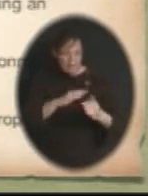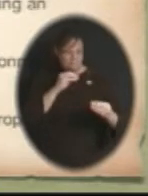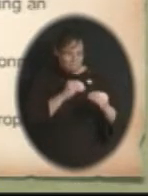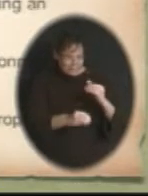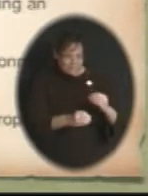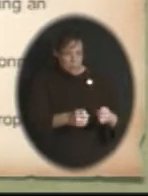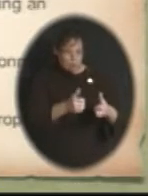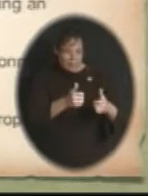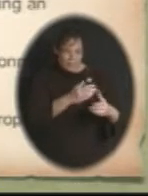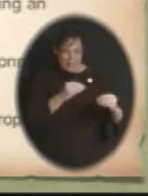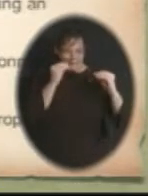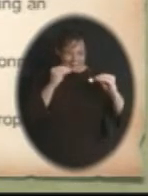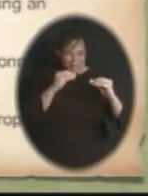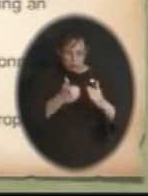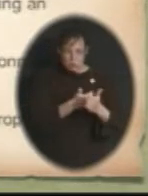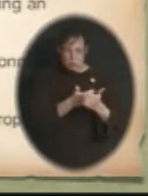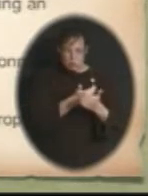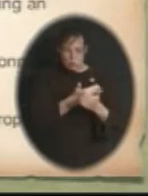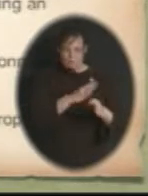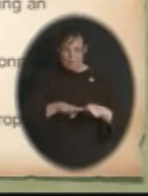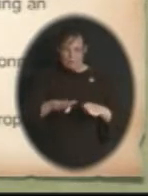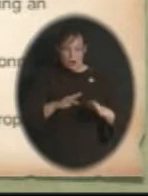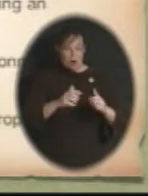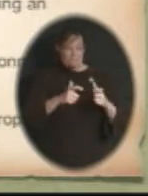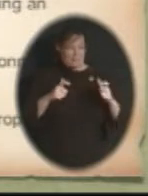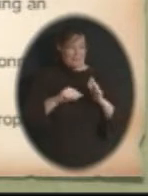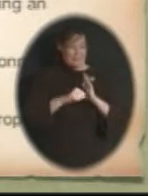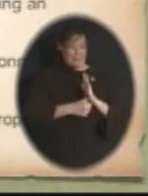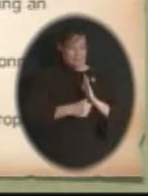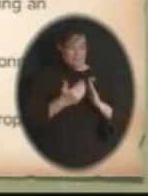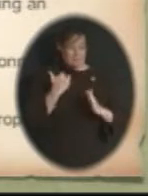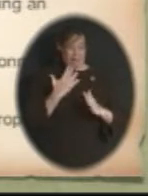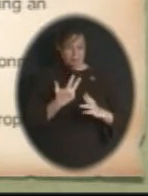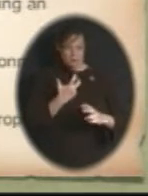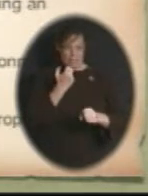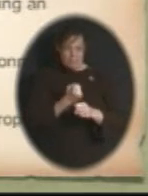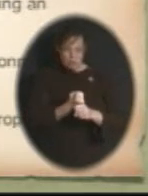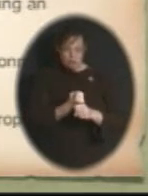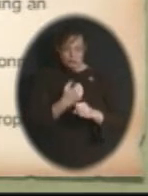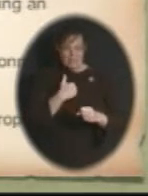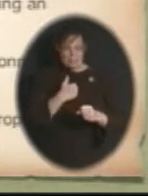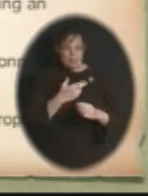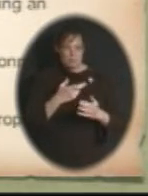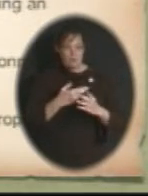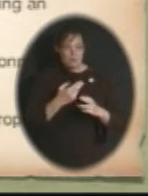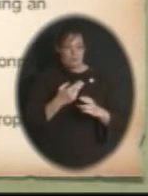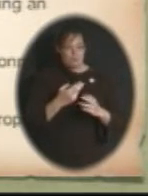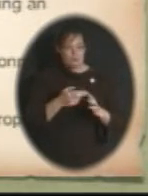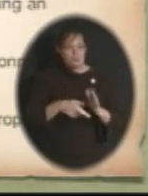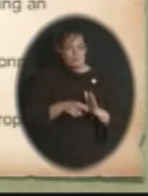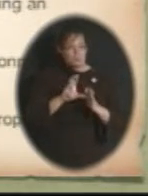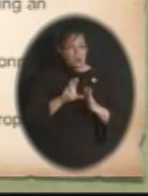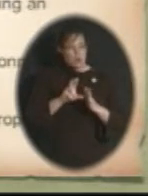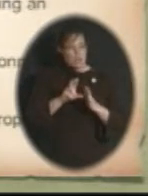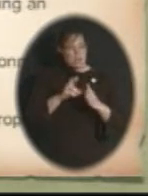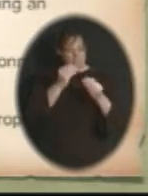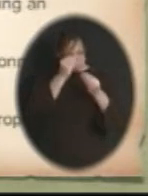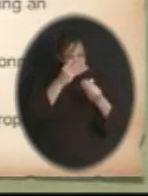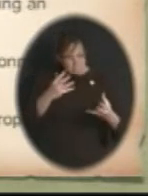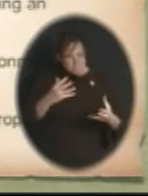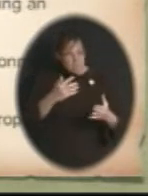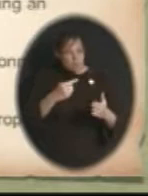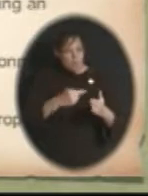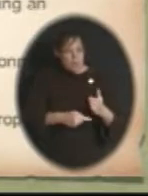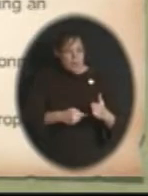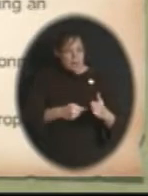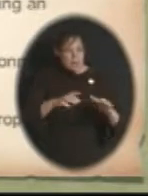it quickly and teaching new behavior. And so our biggest emphasis in the last 3 years has been reviewing and refreshing what active and engaged supervision